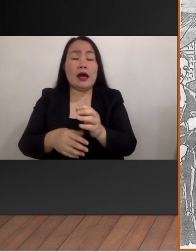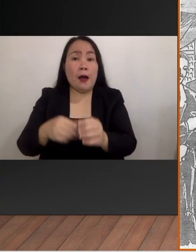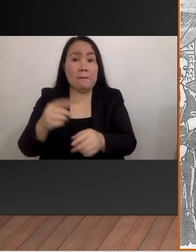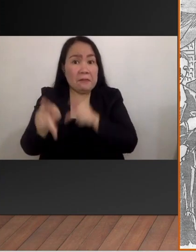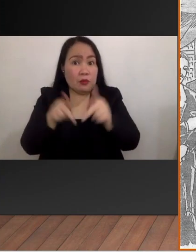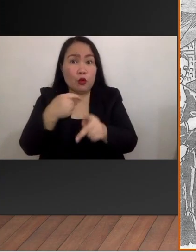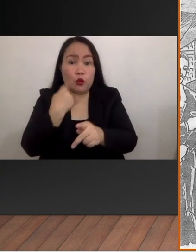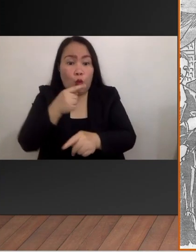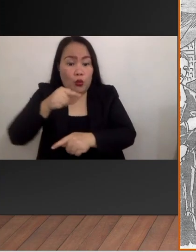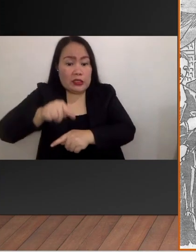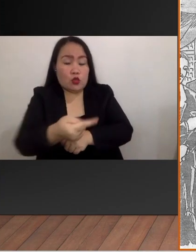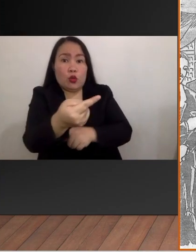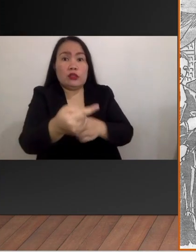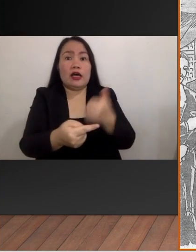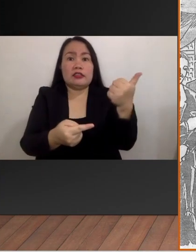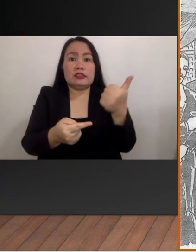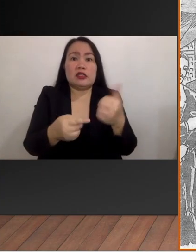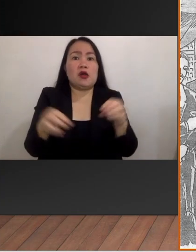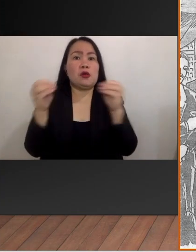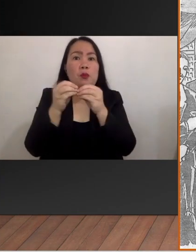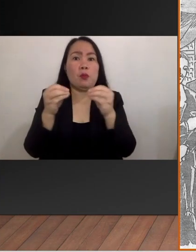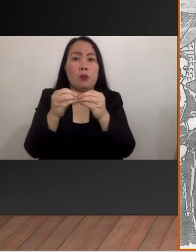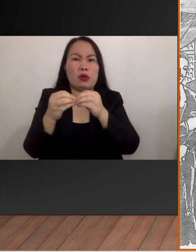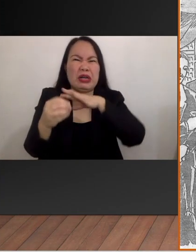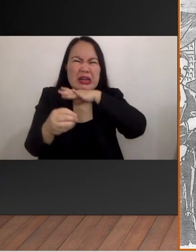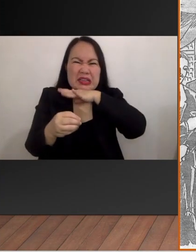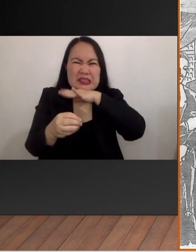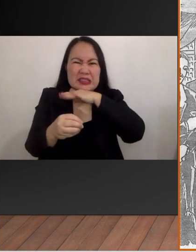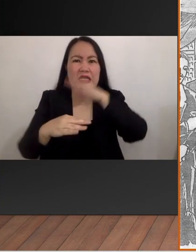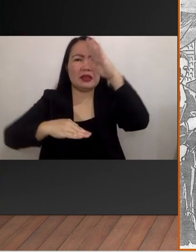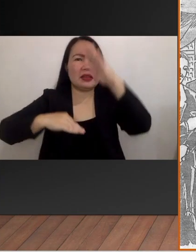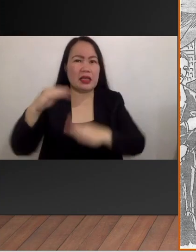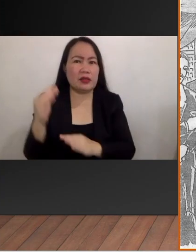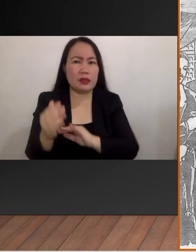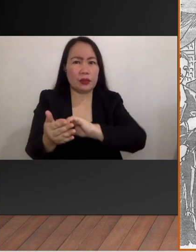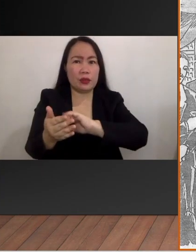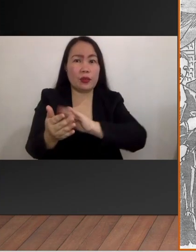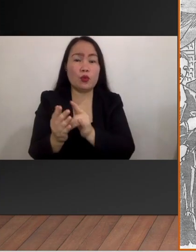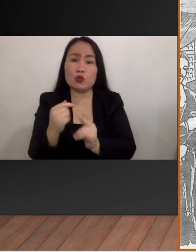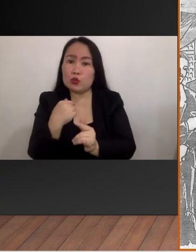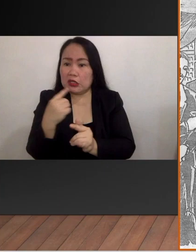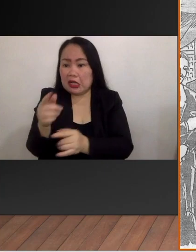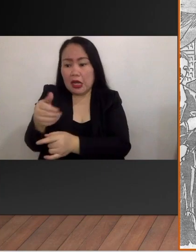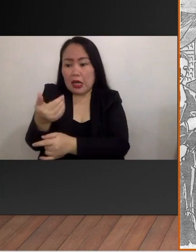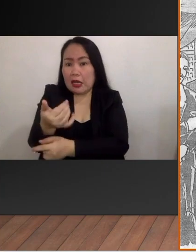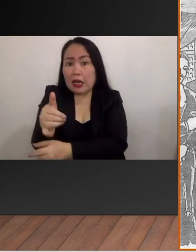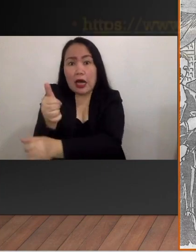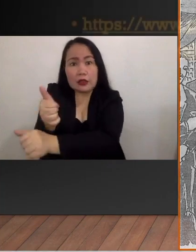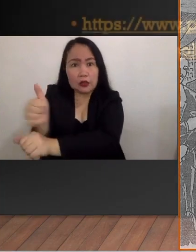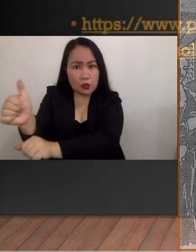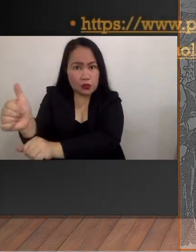insult others are even dirtier than those they accuse.